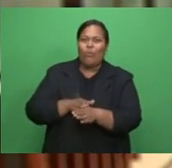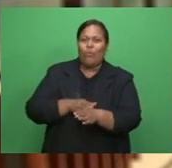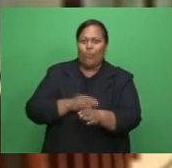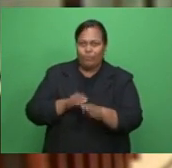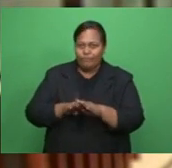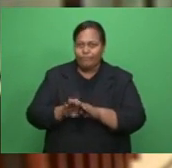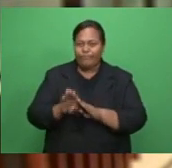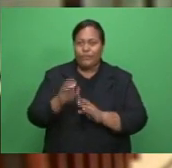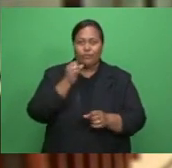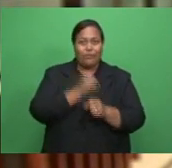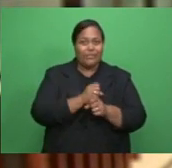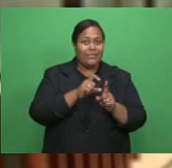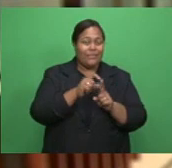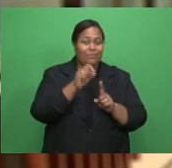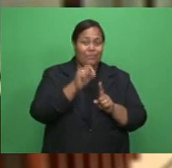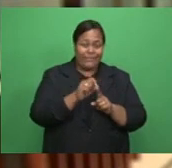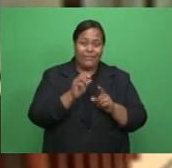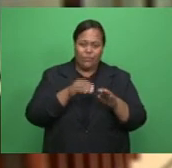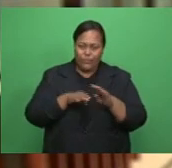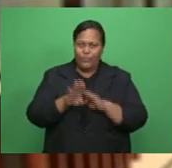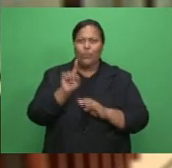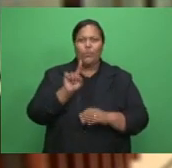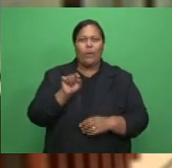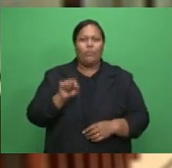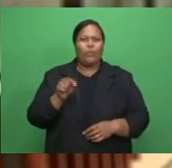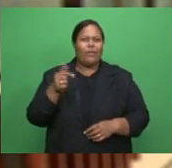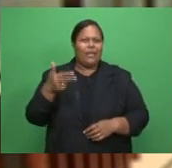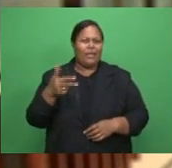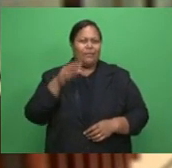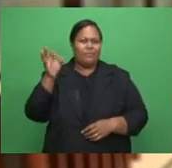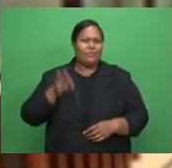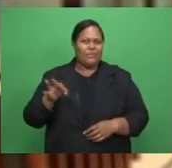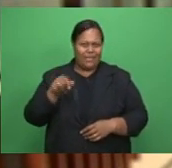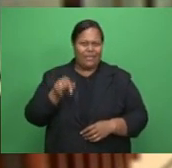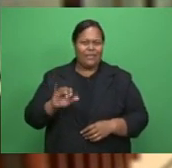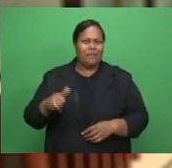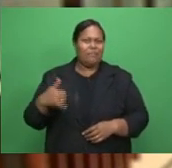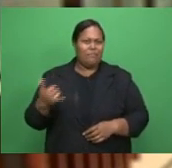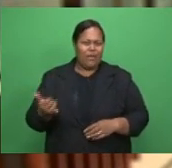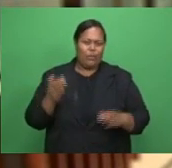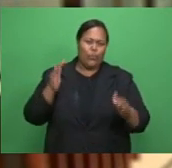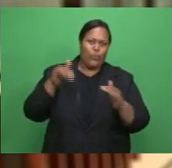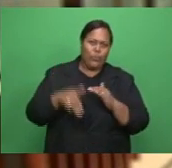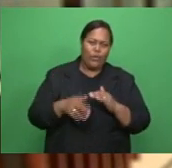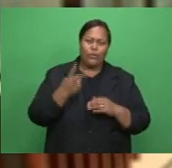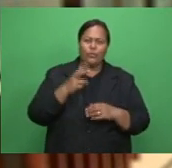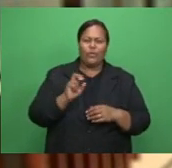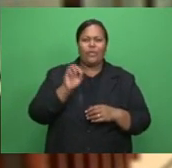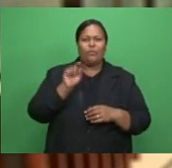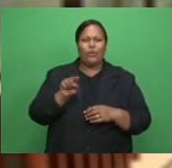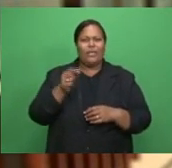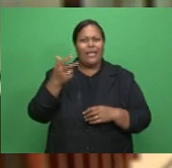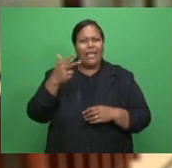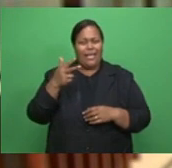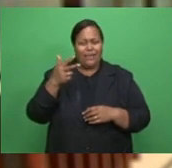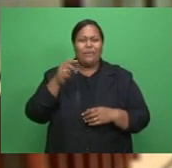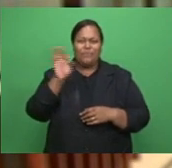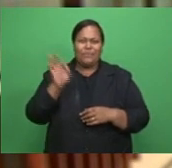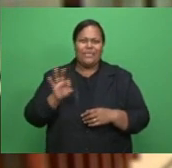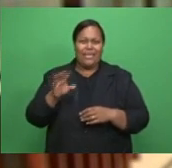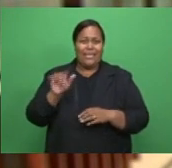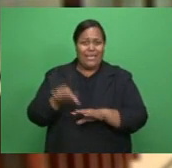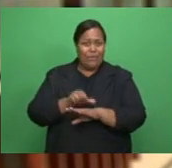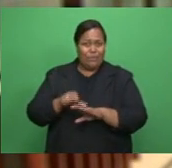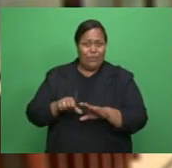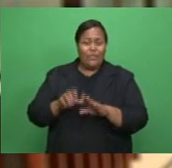rose by 1.8% in May after falling by a record 20.8% in April. Tonight, the Bank of Japan